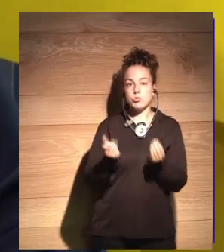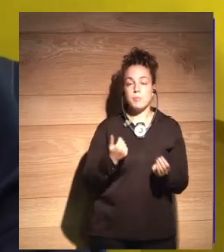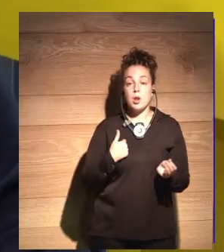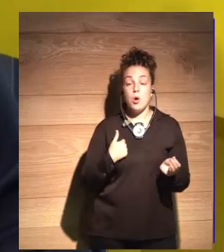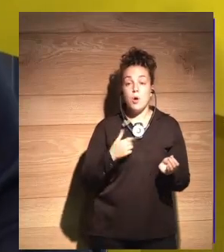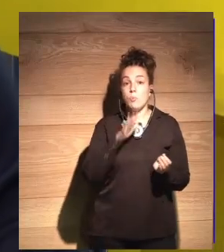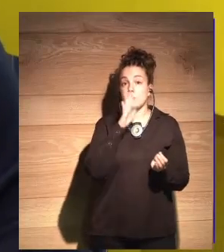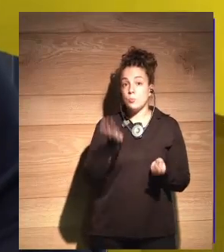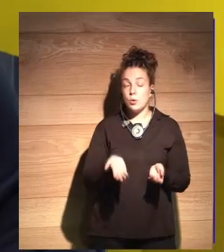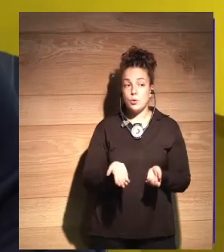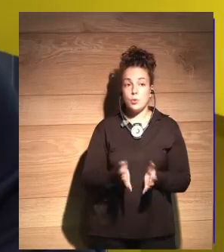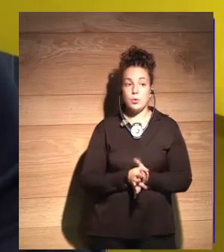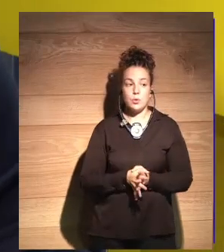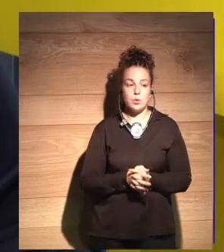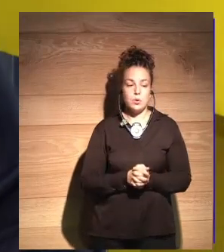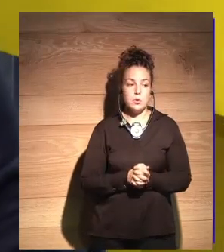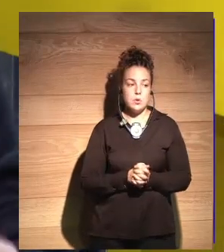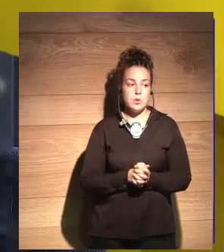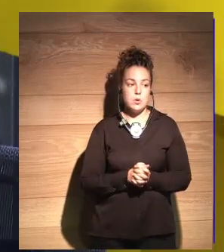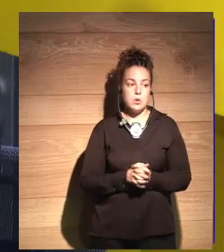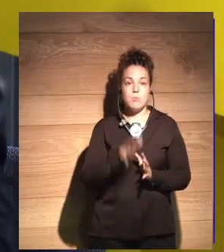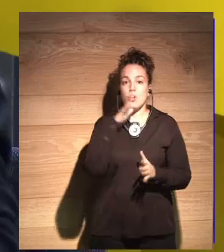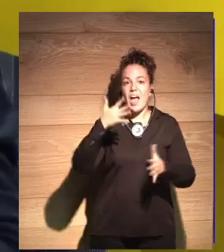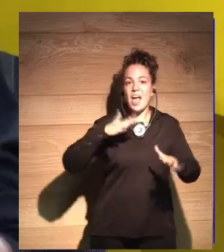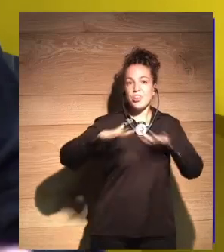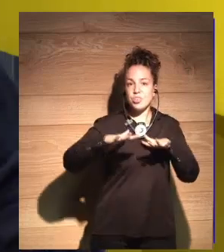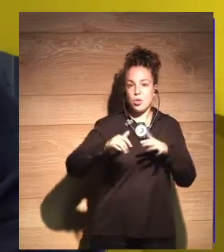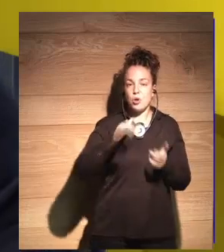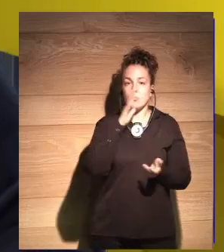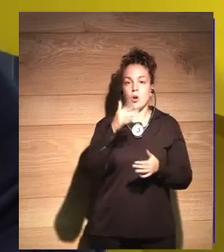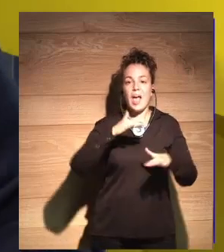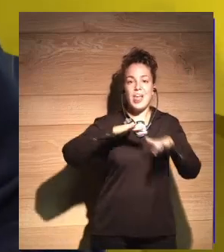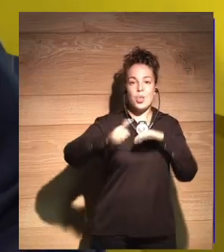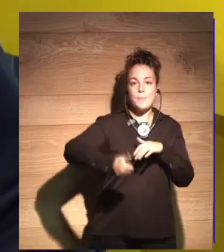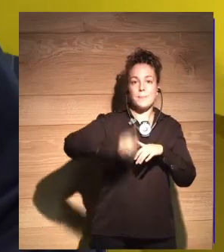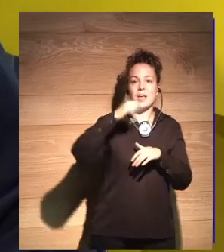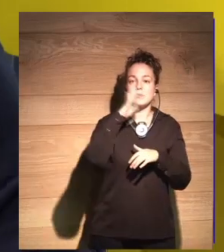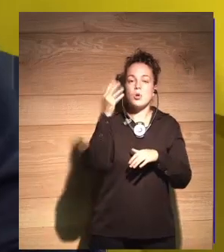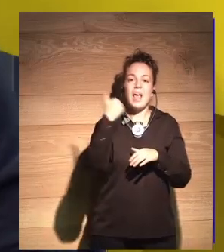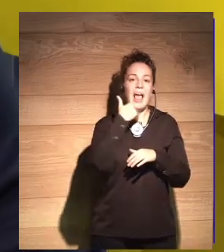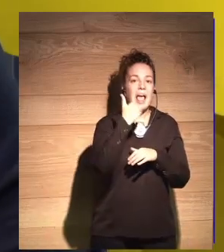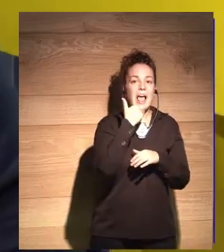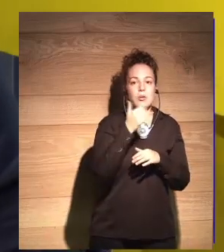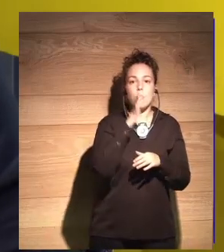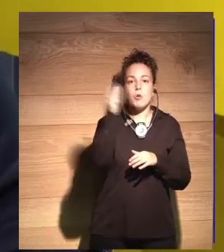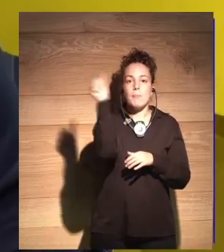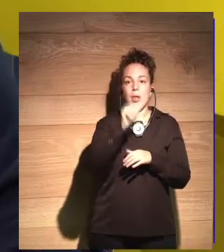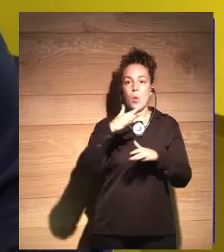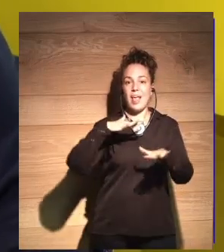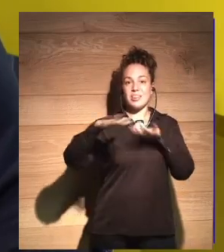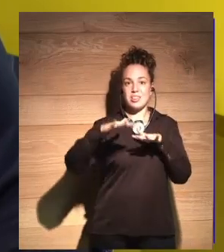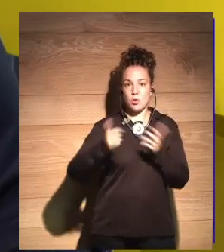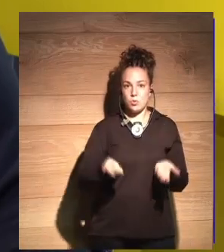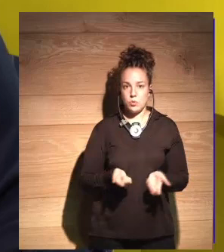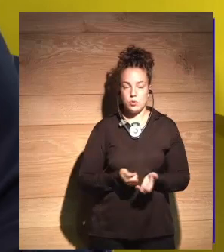it's more action exciting, you know what I mean? Like, there's something about that, it's an action movie. So, I